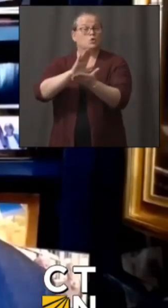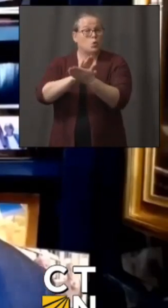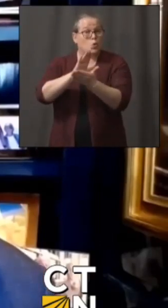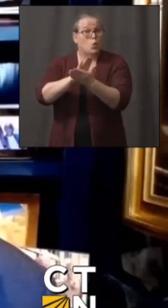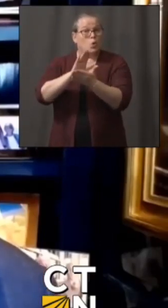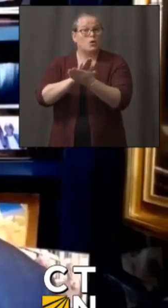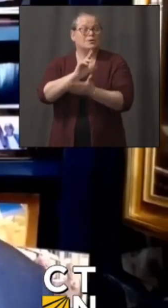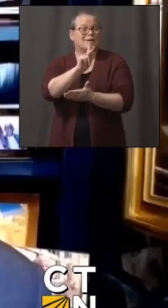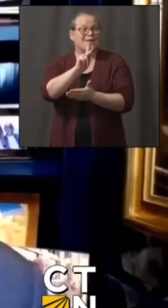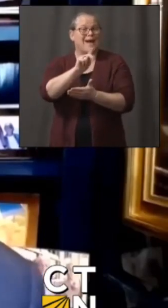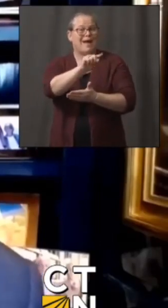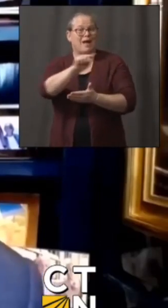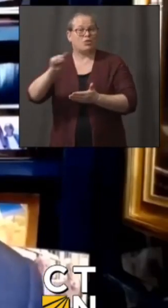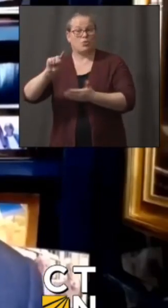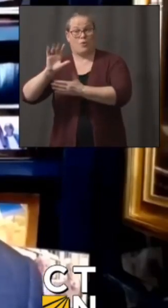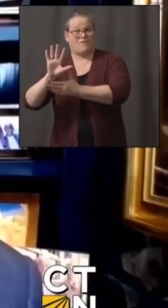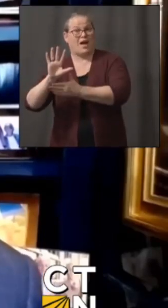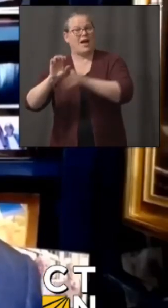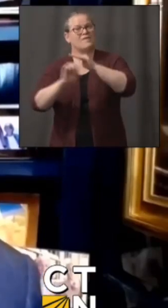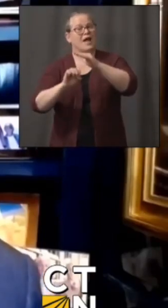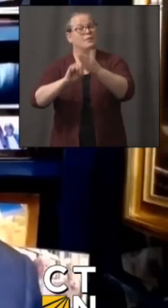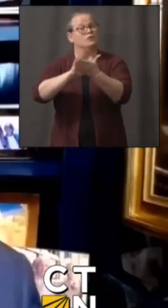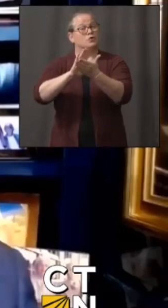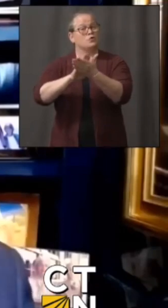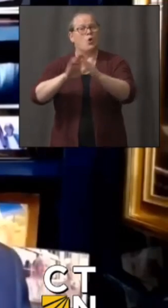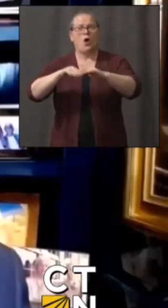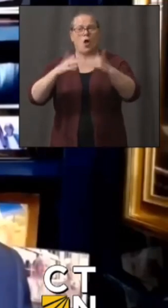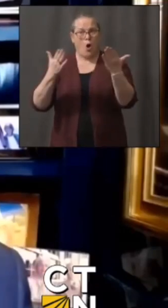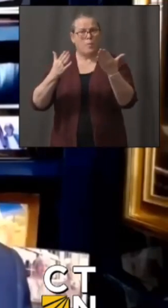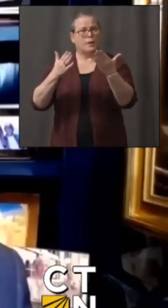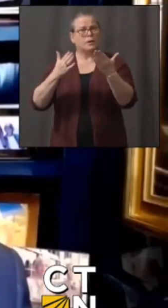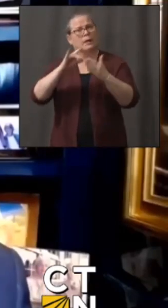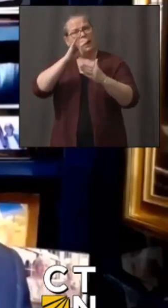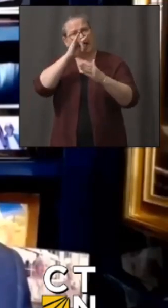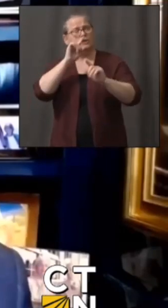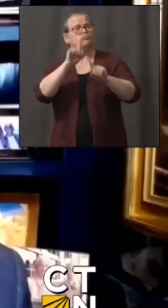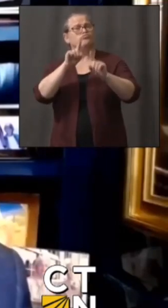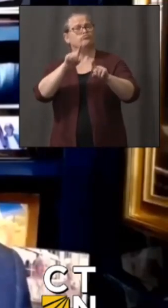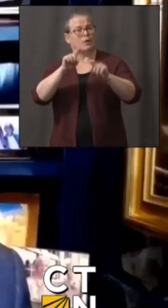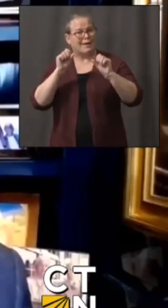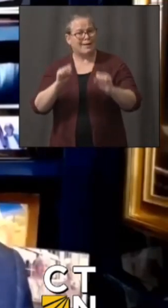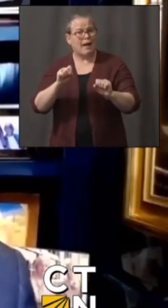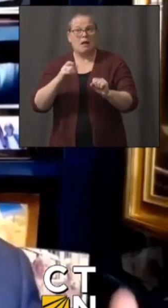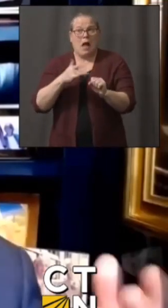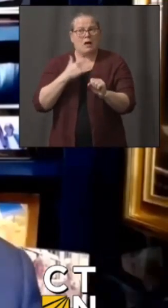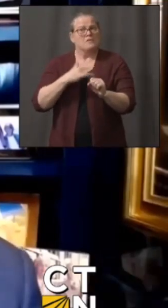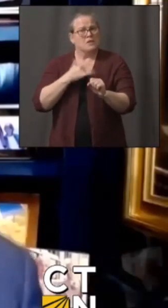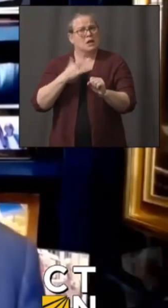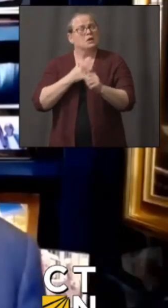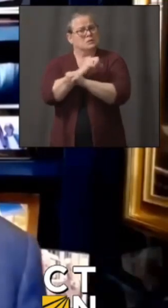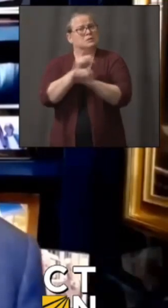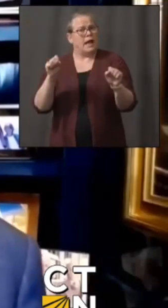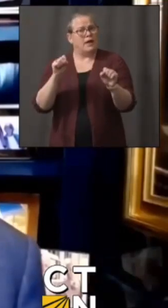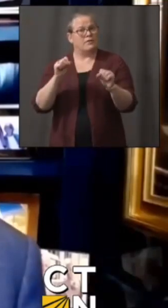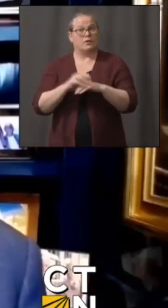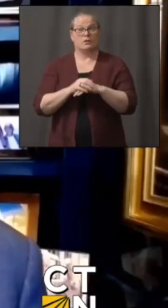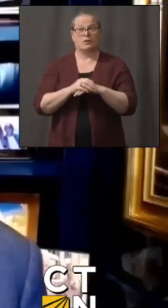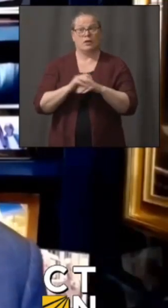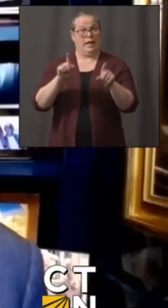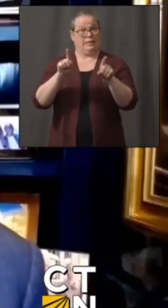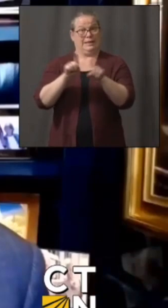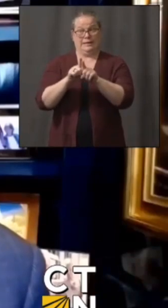open and do it safely, and I know what it means. So it's not going all the way back to where we were in the spring when we did. We dropped the